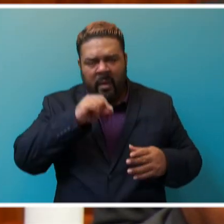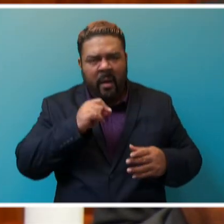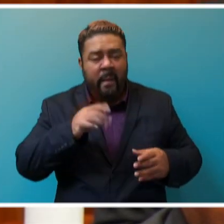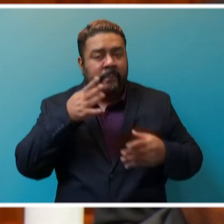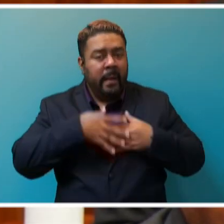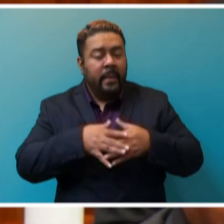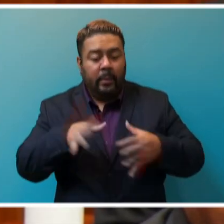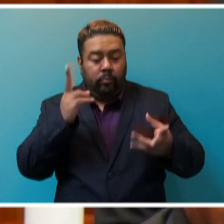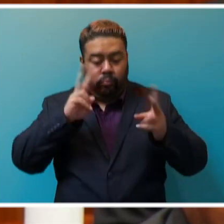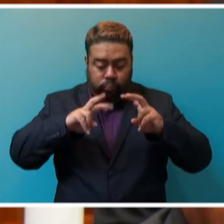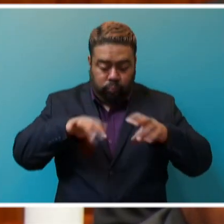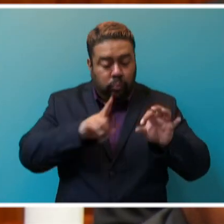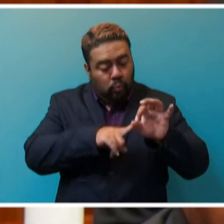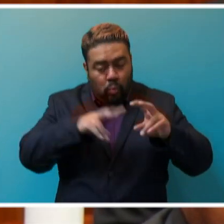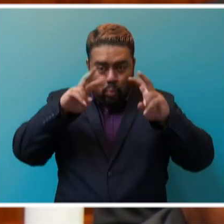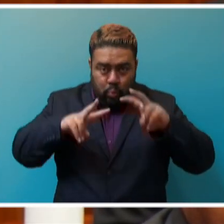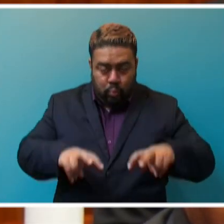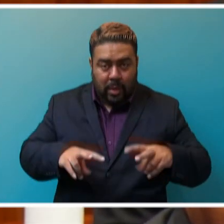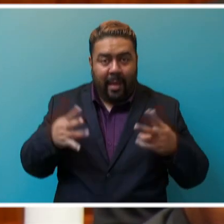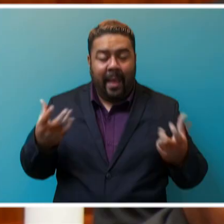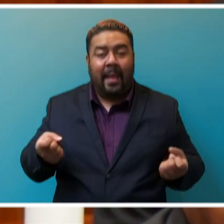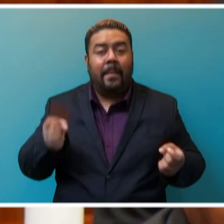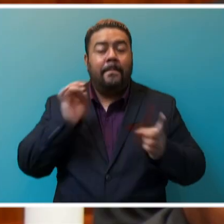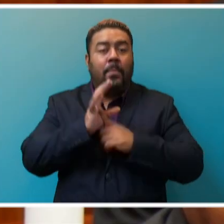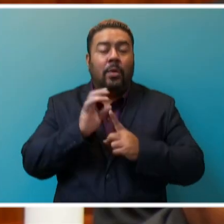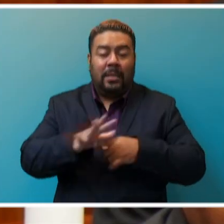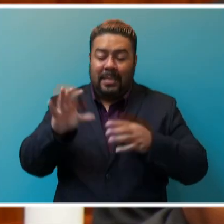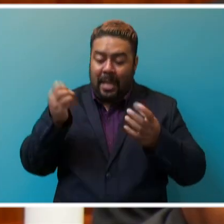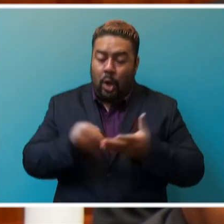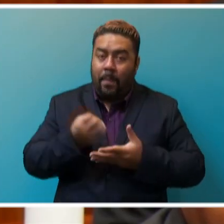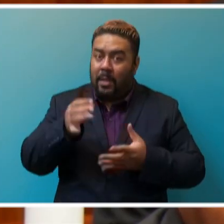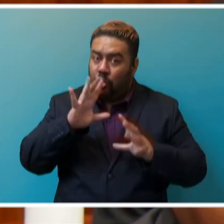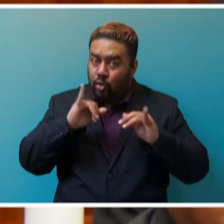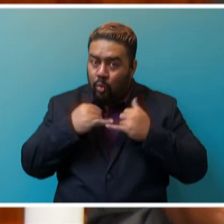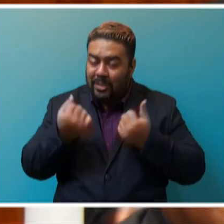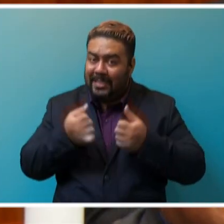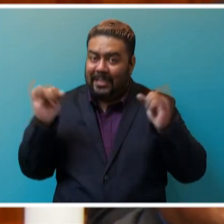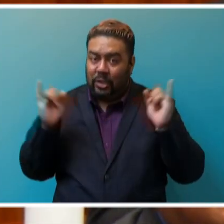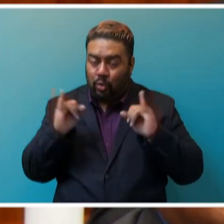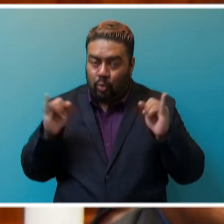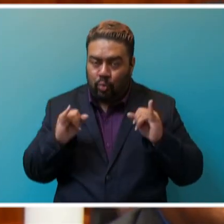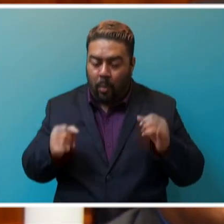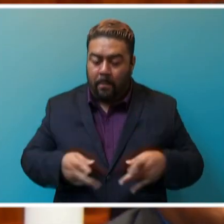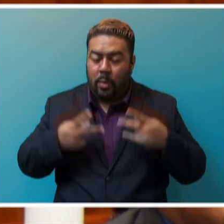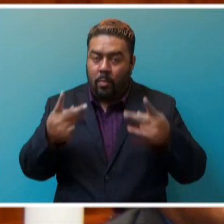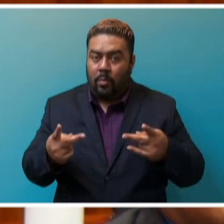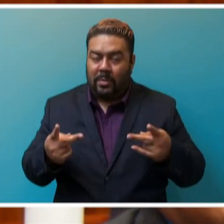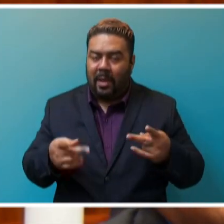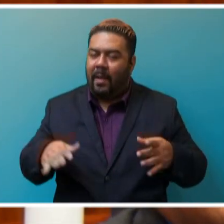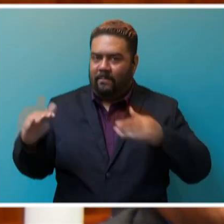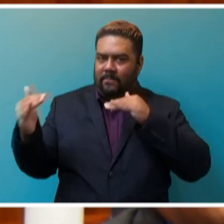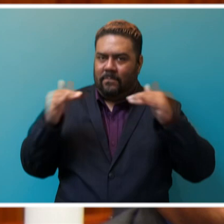inquiry on key economic and social issues, promote productivity, efficiency, and